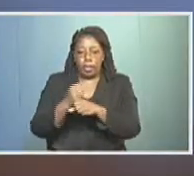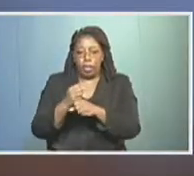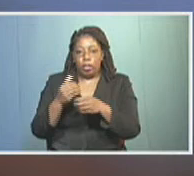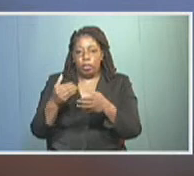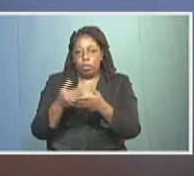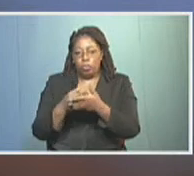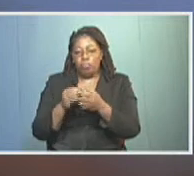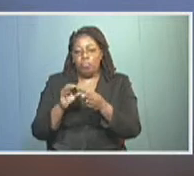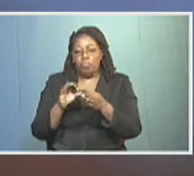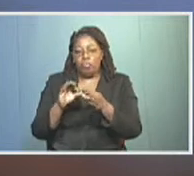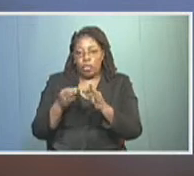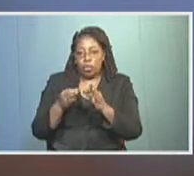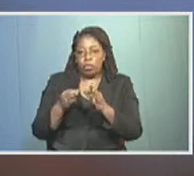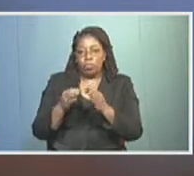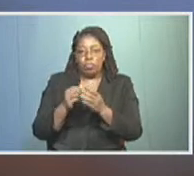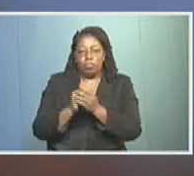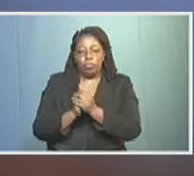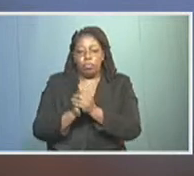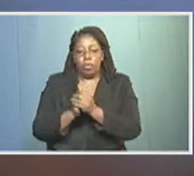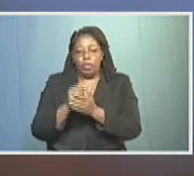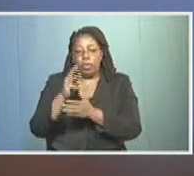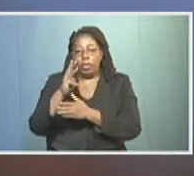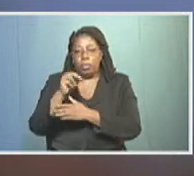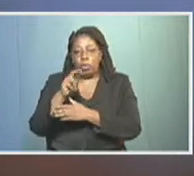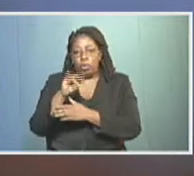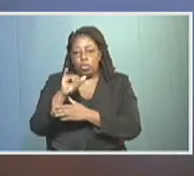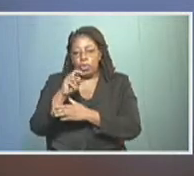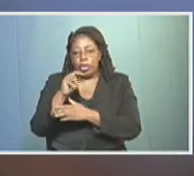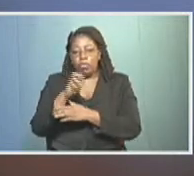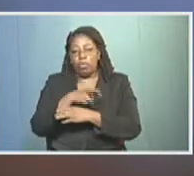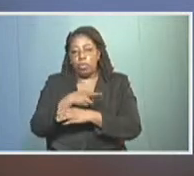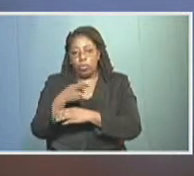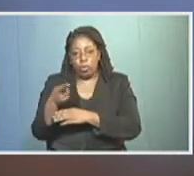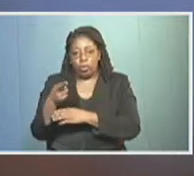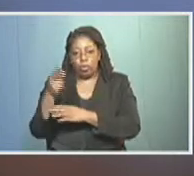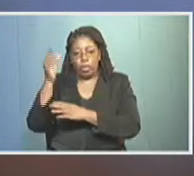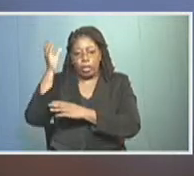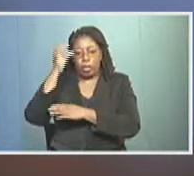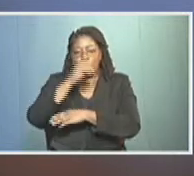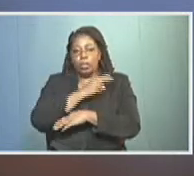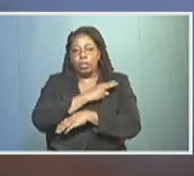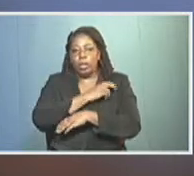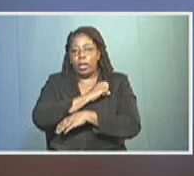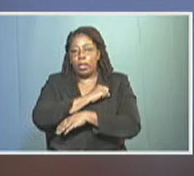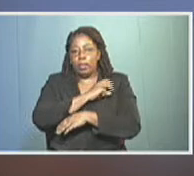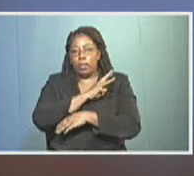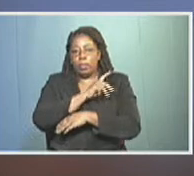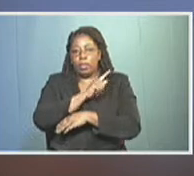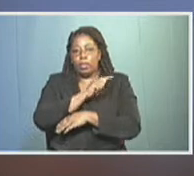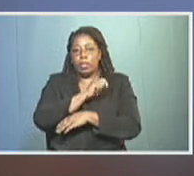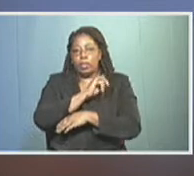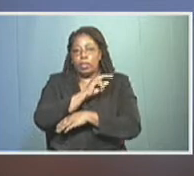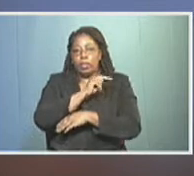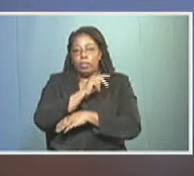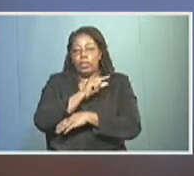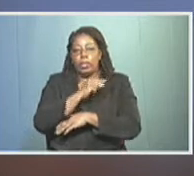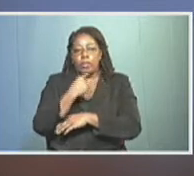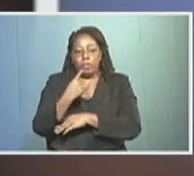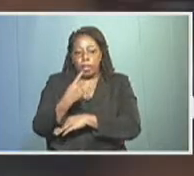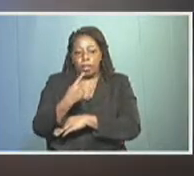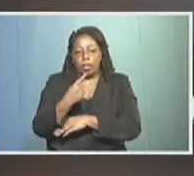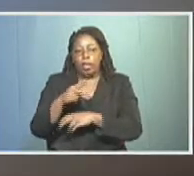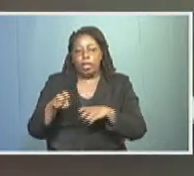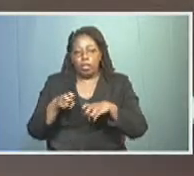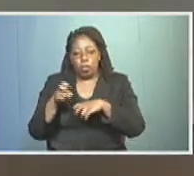upgrade. And Minister of Agriculture, Marine Resources and Family Island Affairs, the Honorable Clay Sweeting, says so following a recent tour of